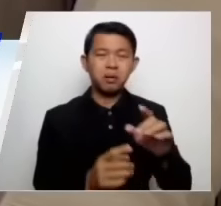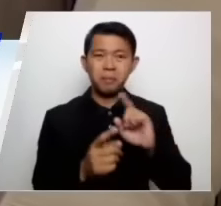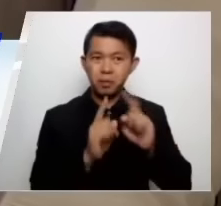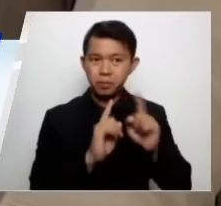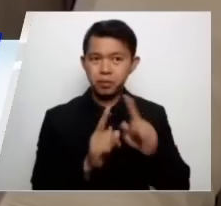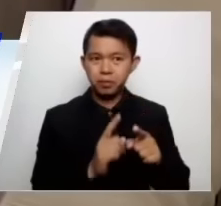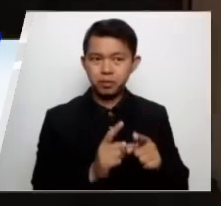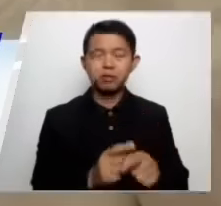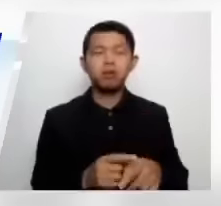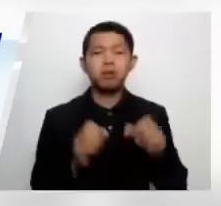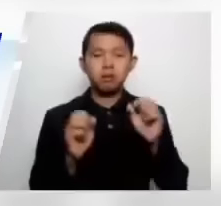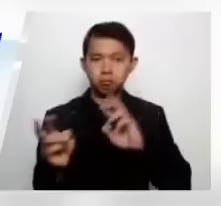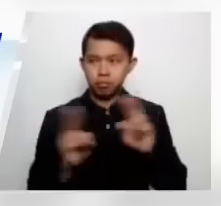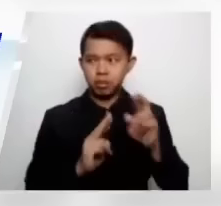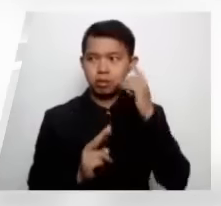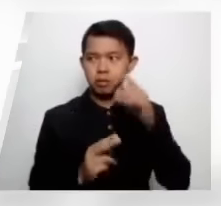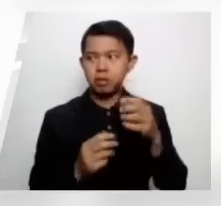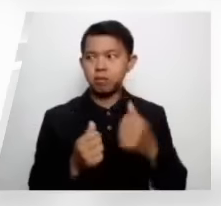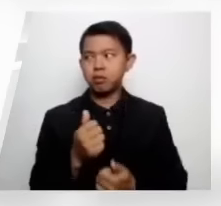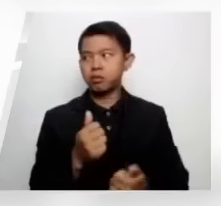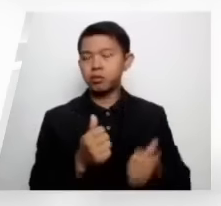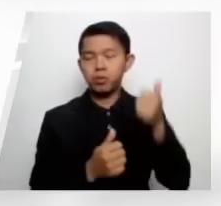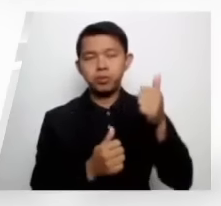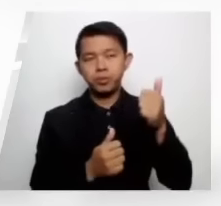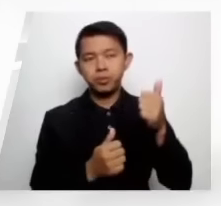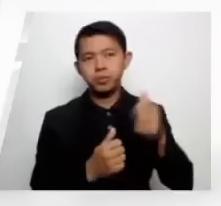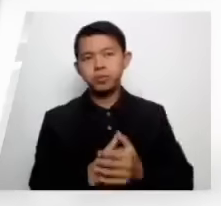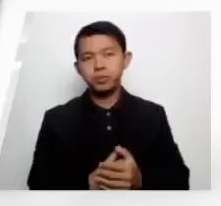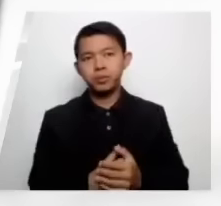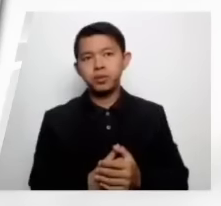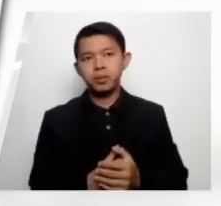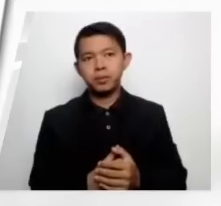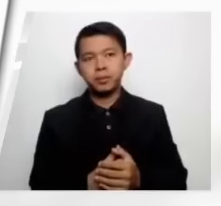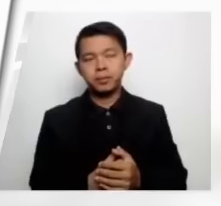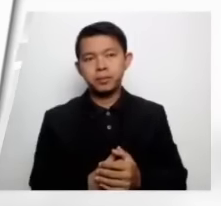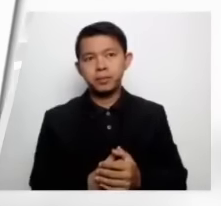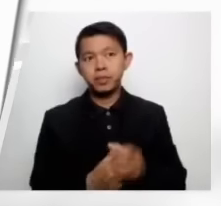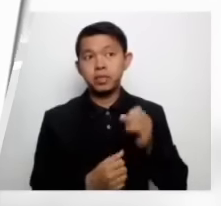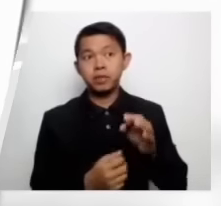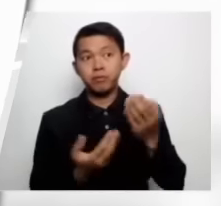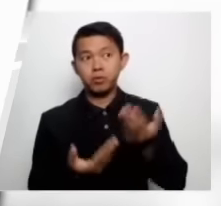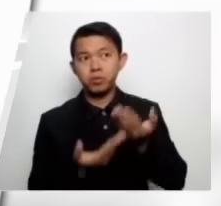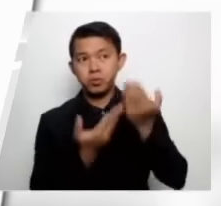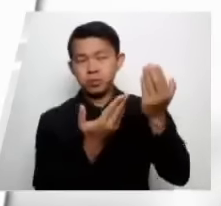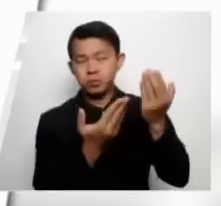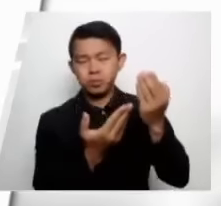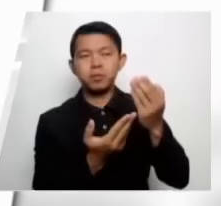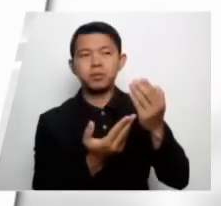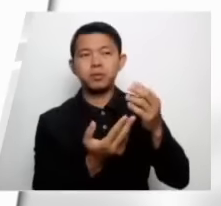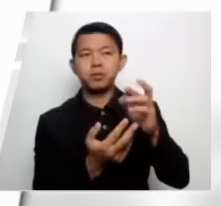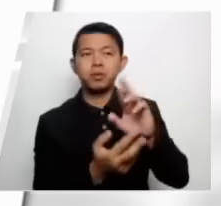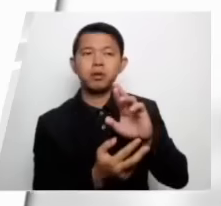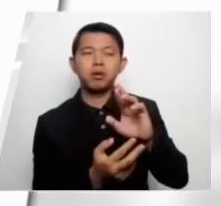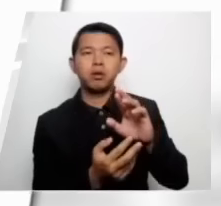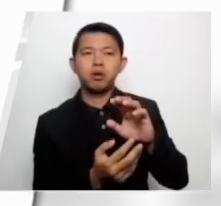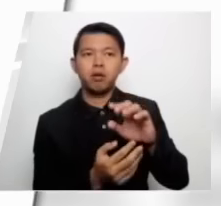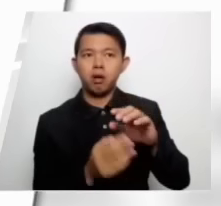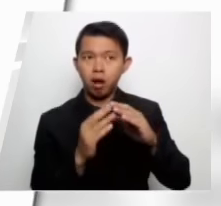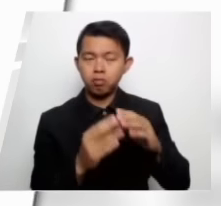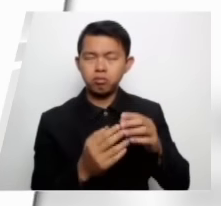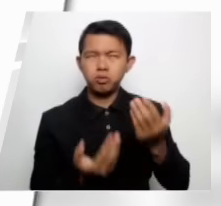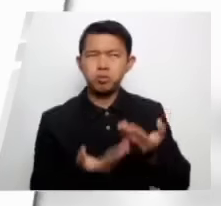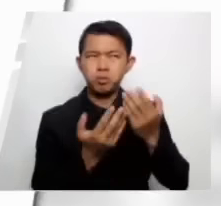for dinner. Kung isusulong daw ng Senado ang resolution of both Houses 6 na nagtutulak sa pag-amyenda sa economic provisions ng